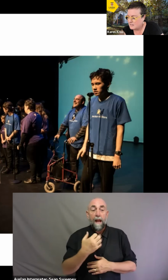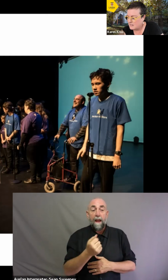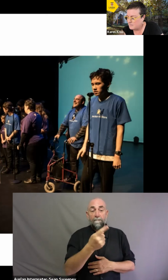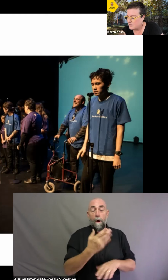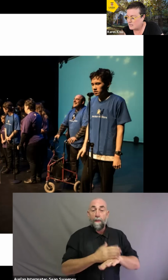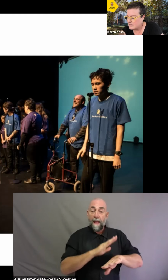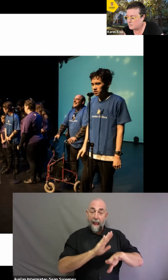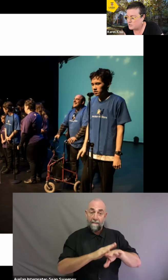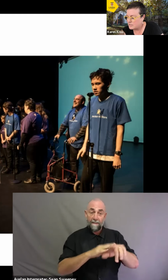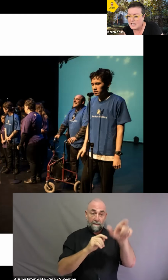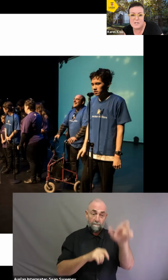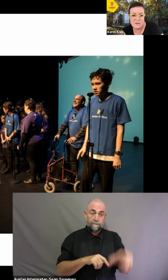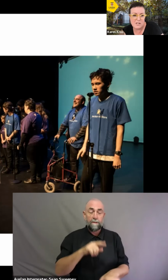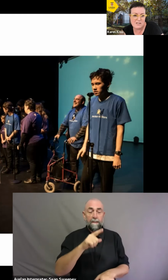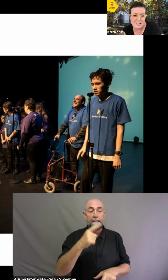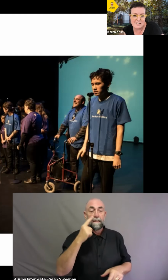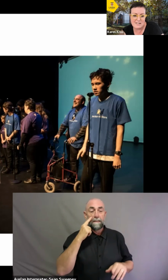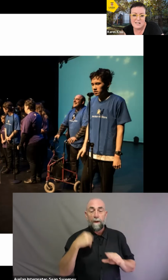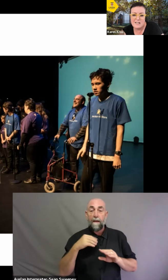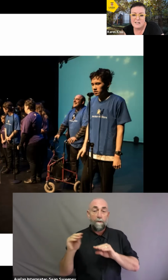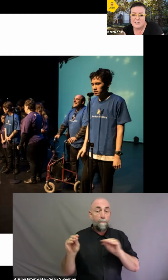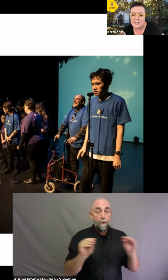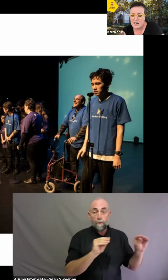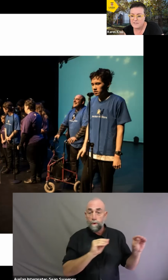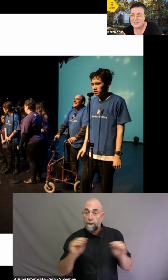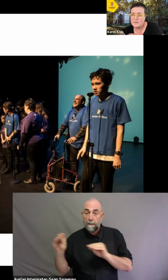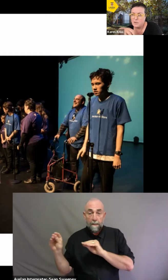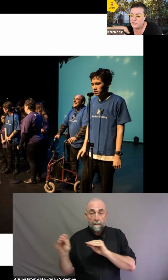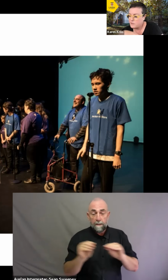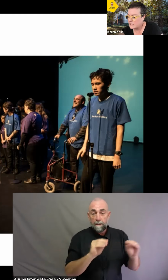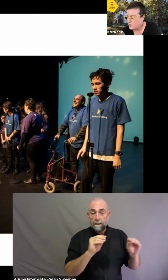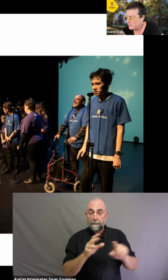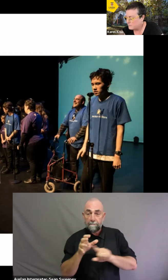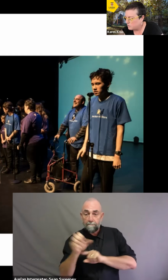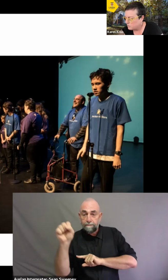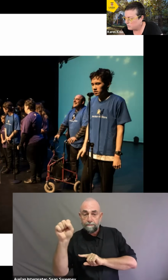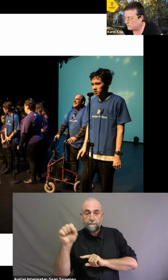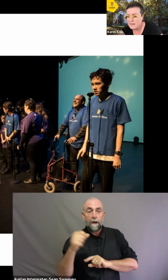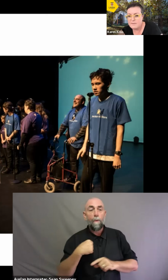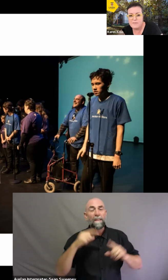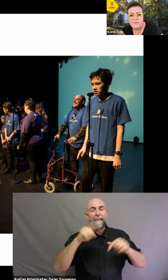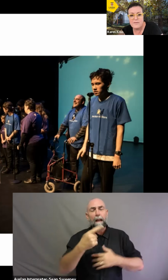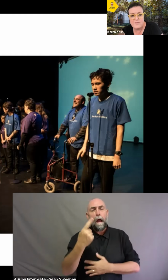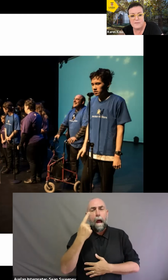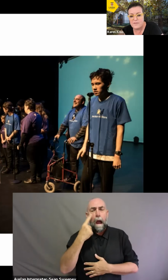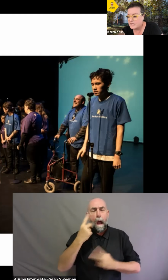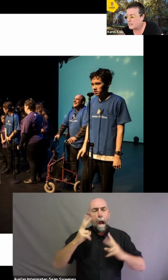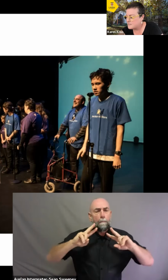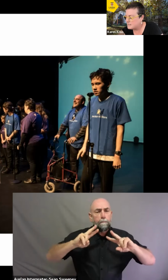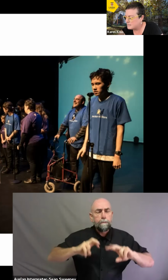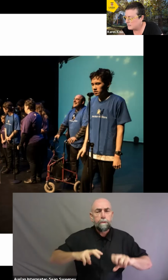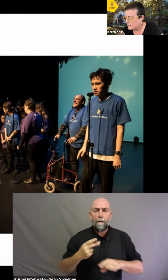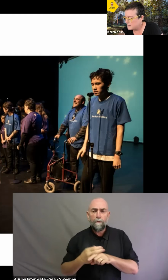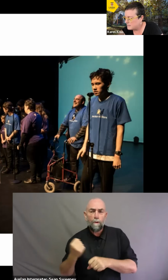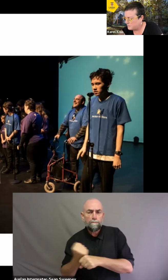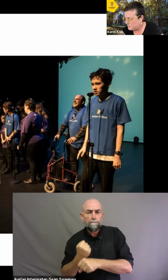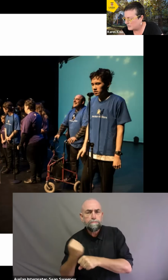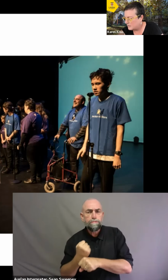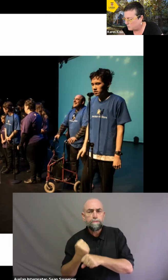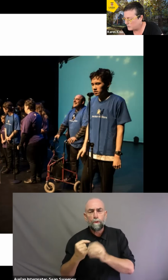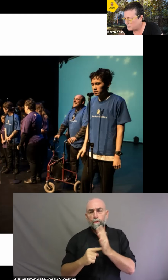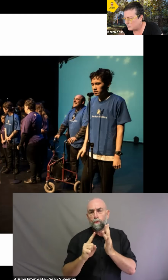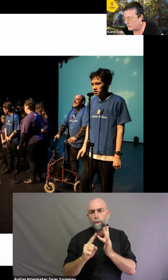here, utilising motion capture. We use that as a kind of an exploratory creative tool for the artists.